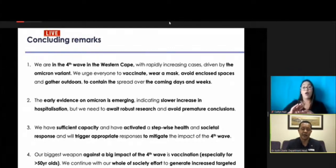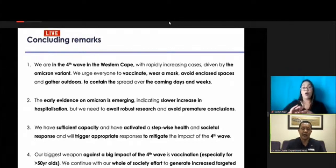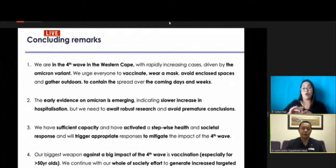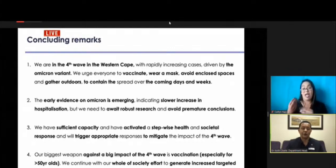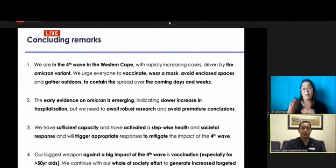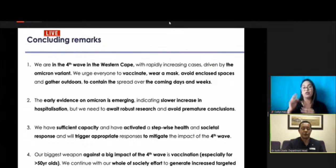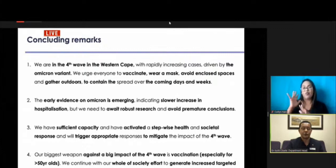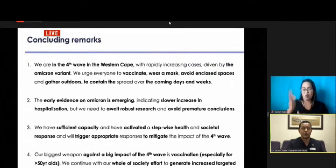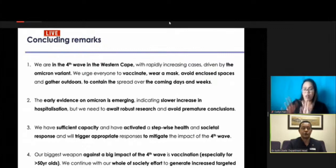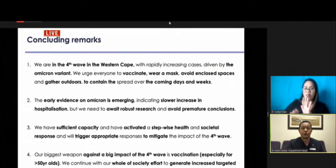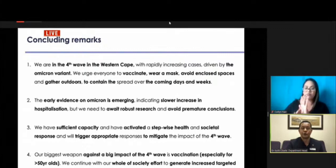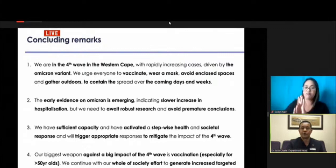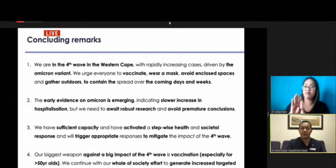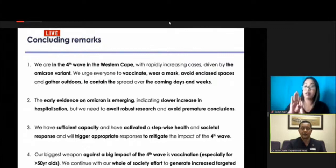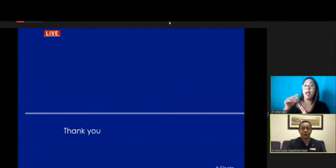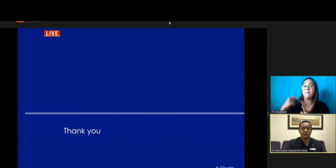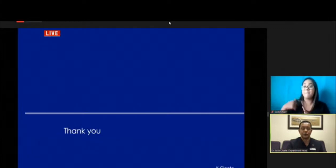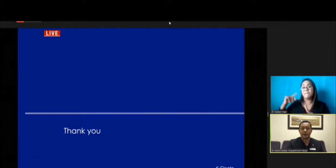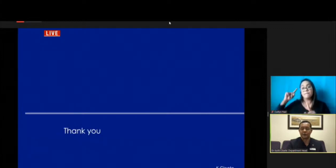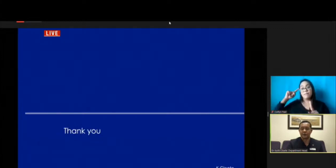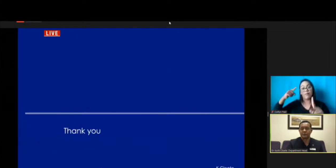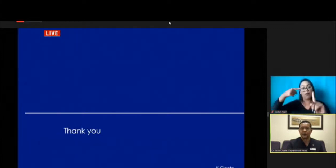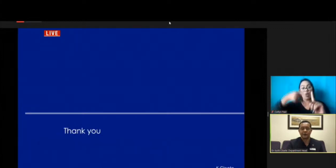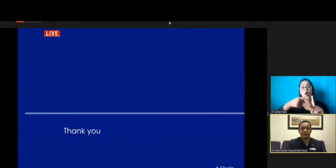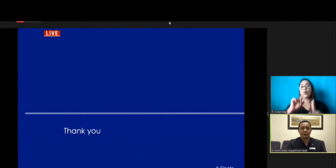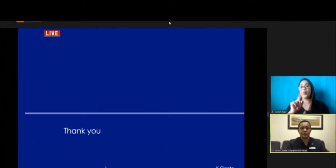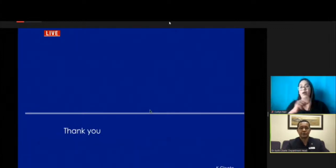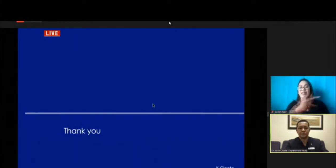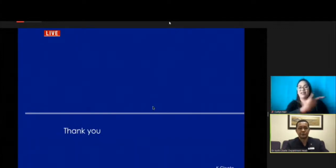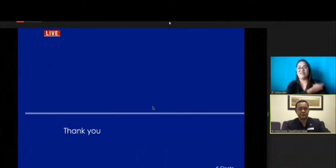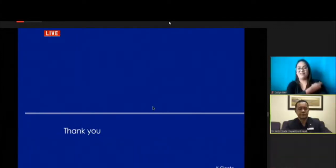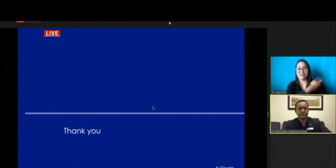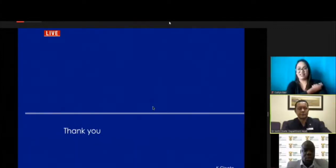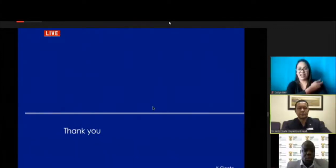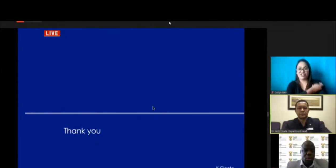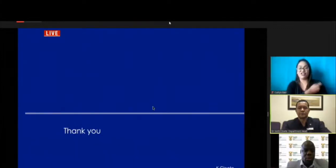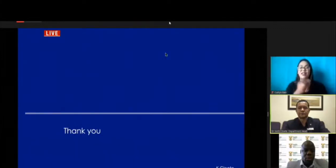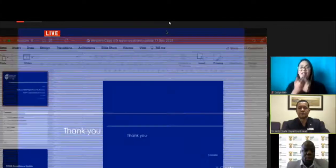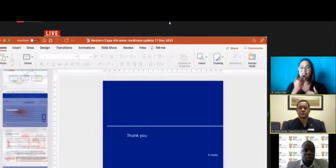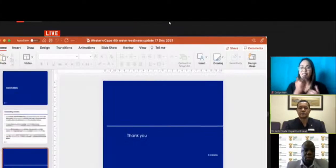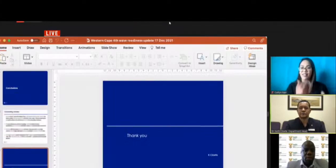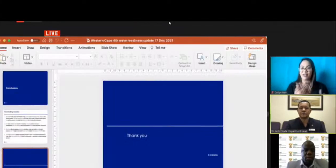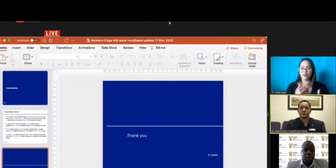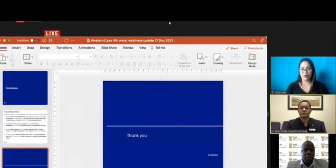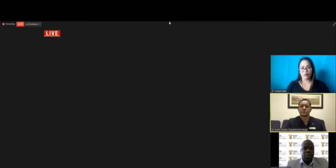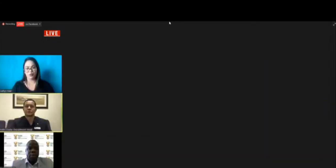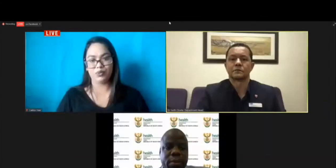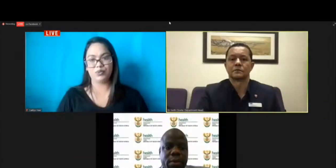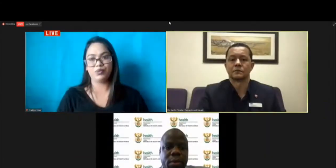vaccination, and we continue to motivate everyone to get it. Thank you very much.